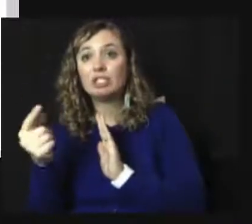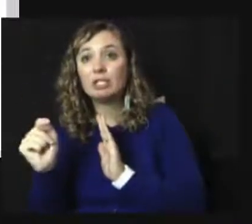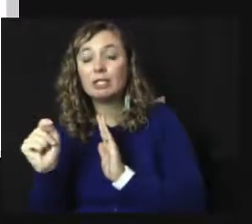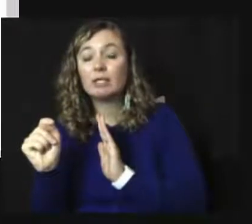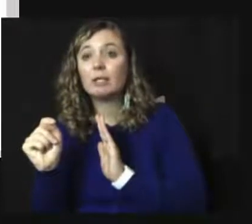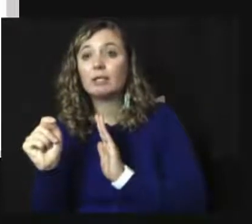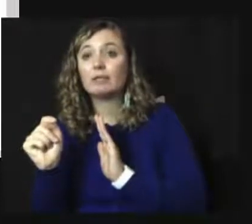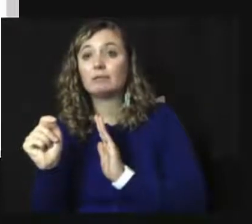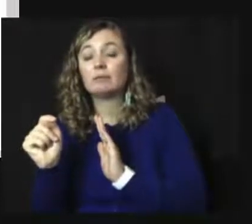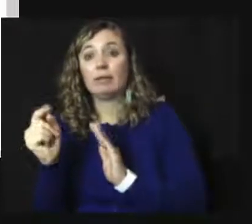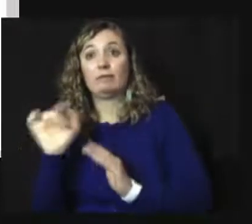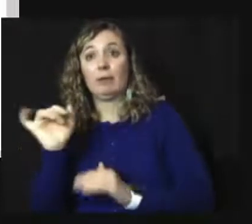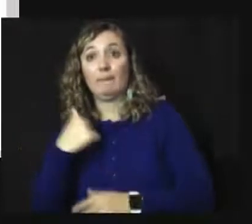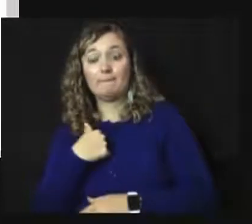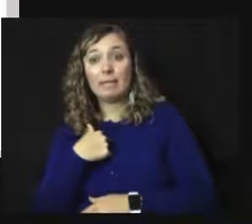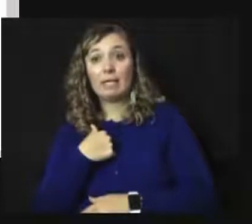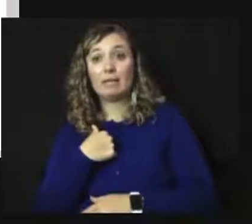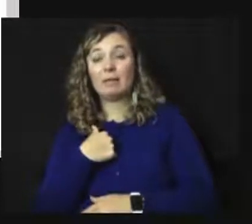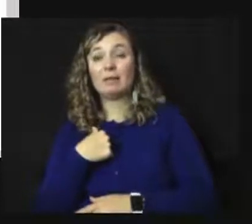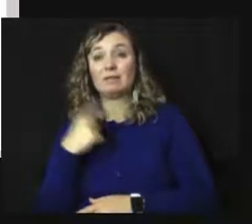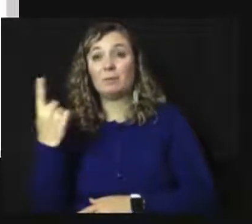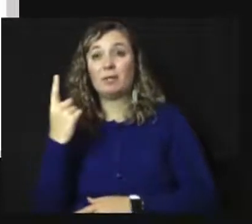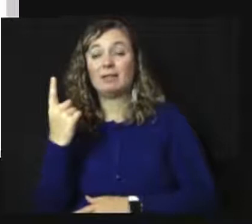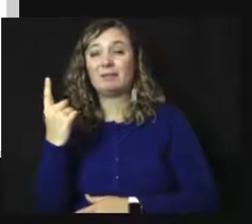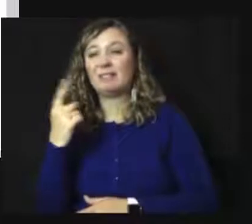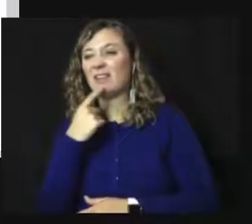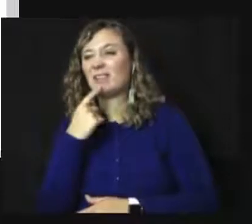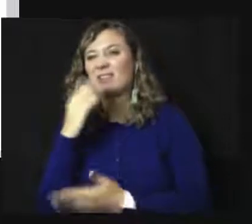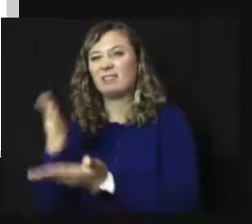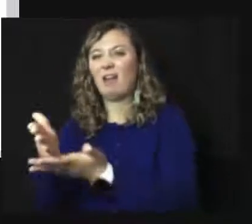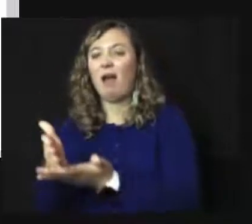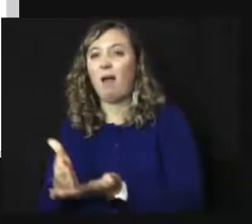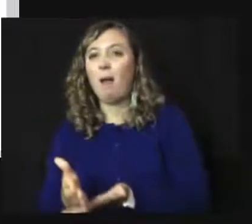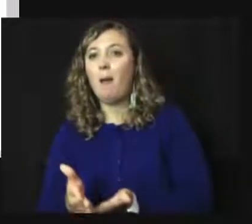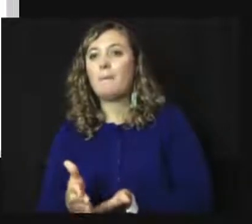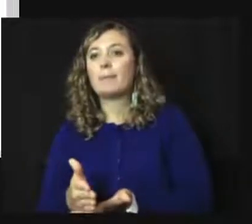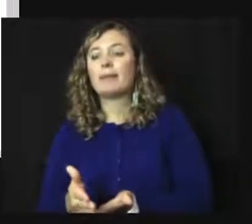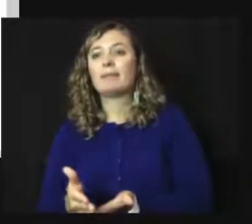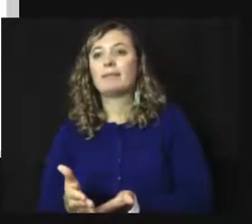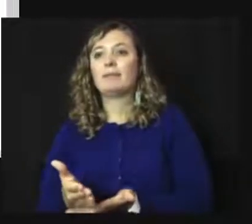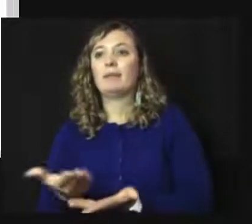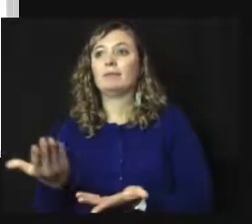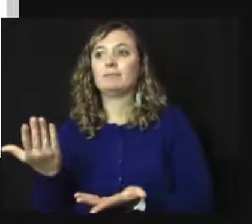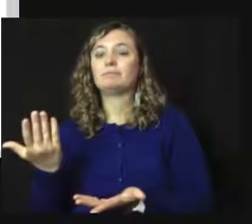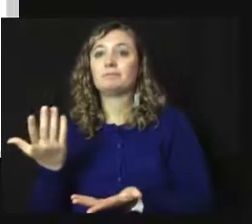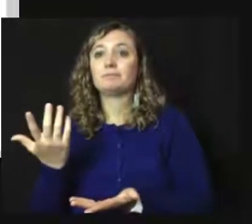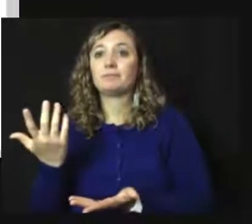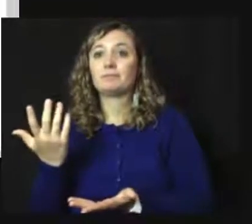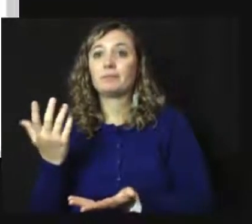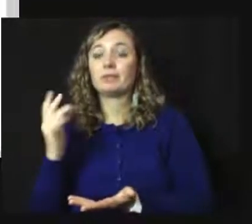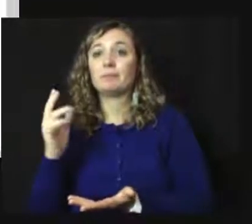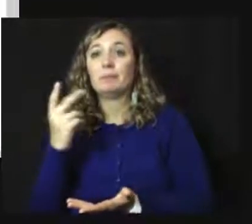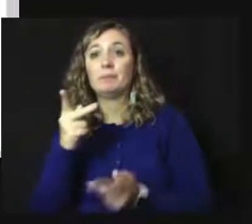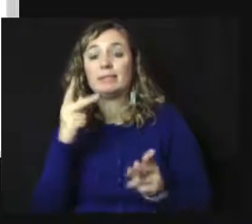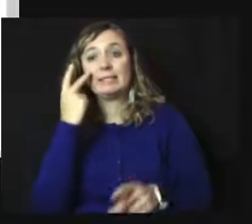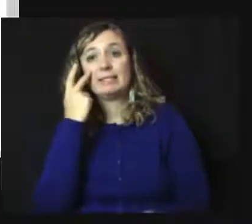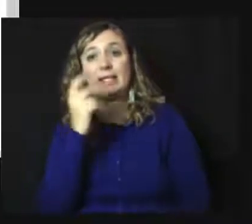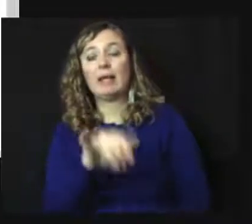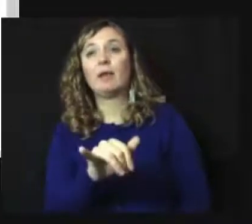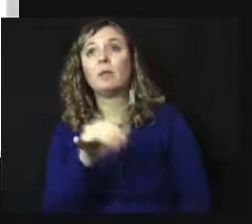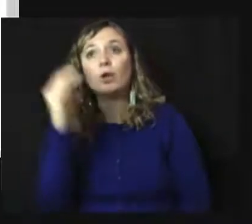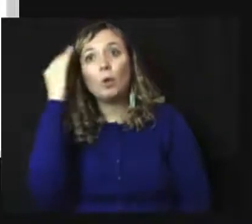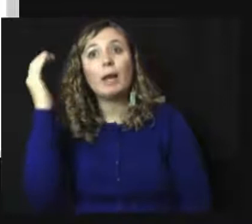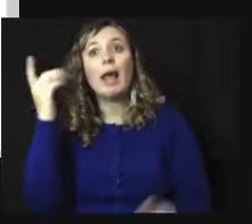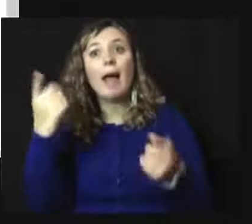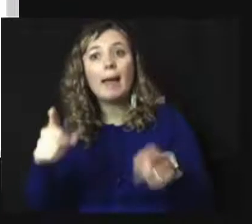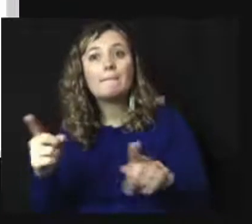things, we recognize that those are things that definitely do sometimes happen in the world and in the lives of autistic people. But